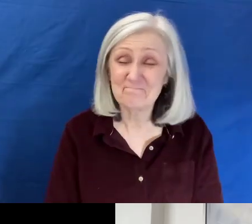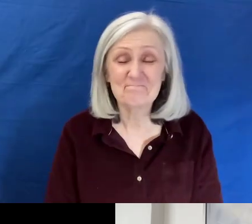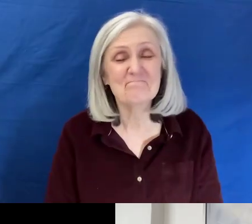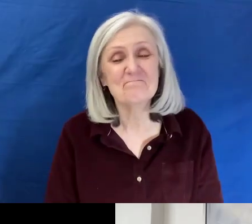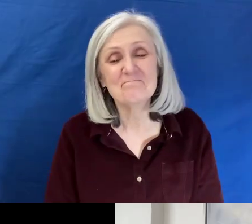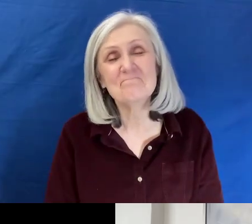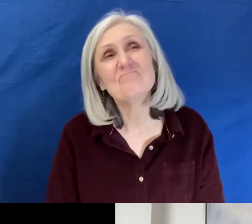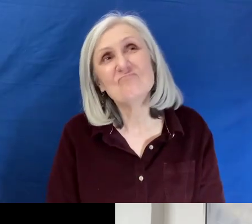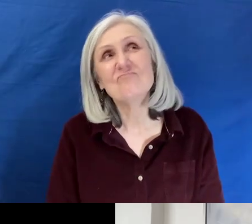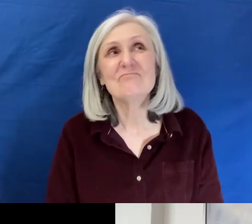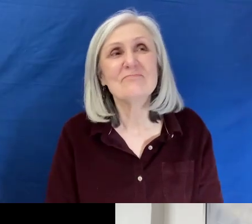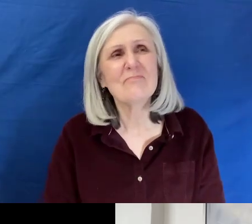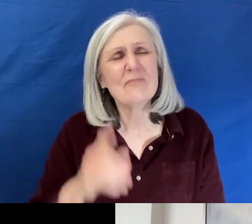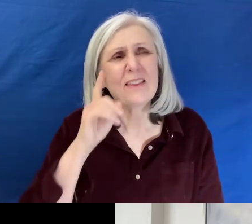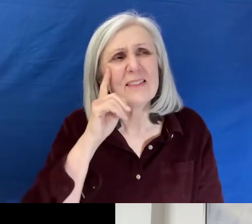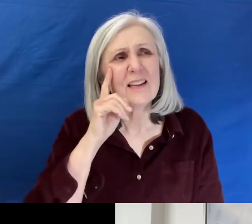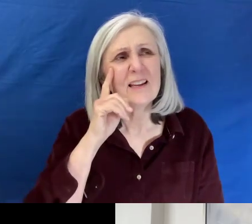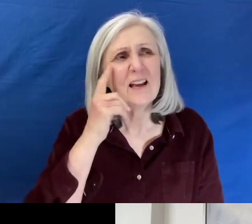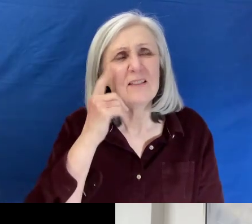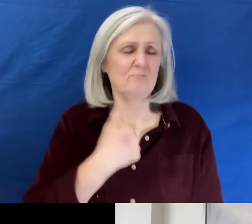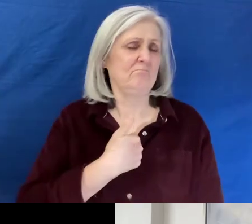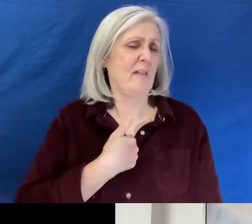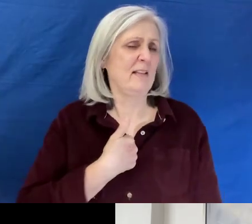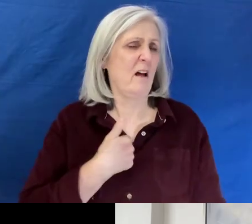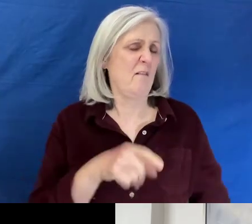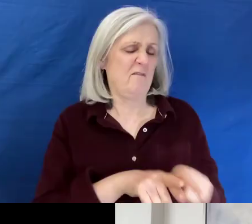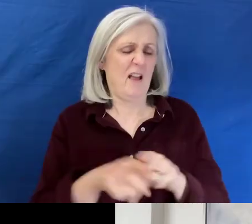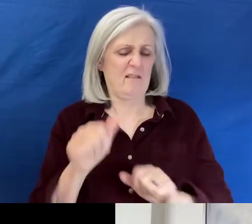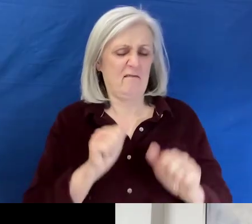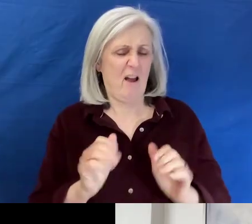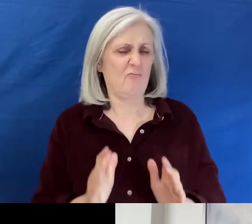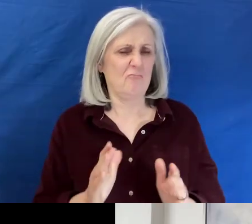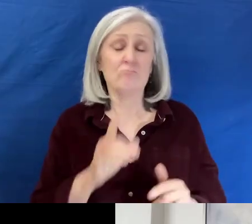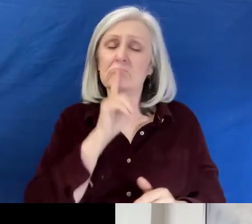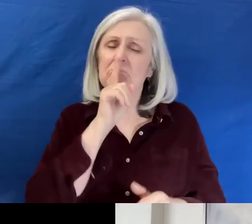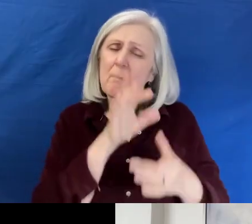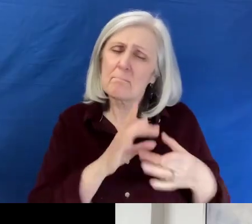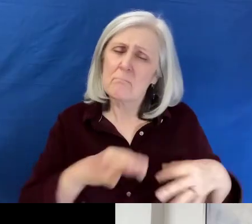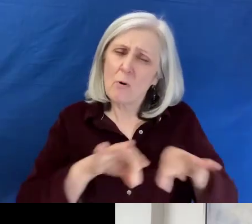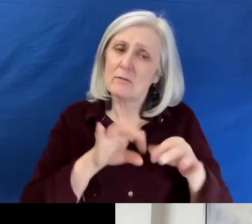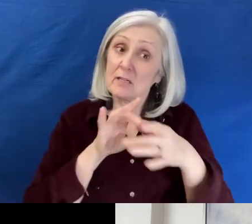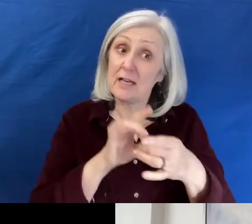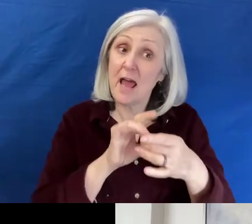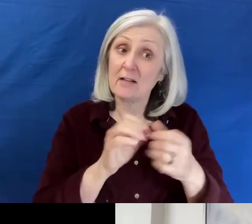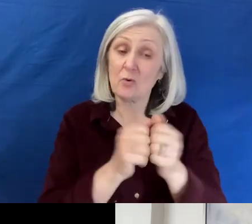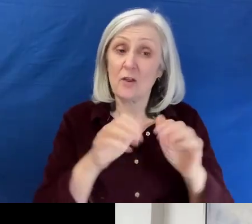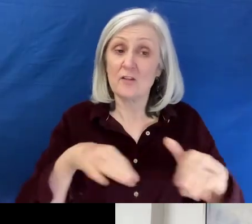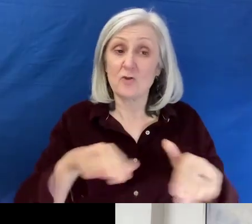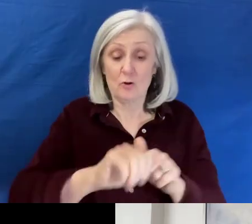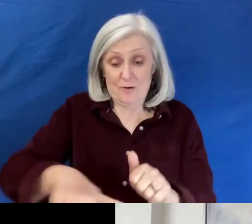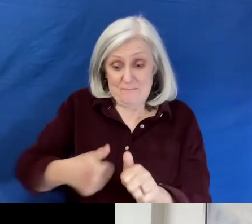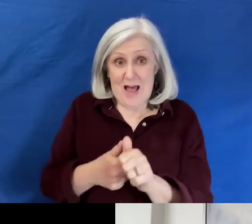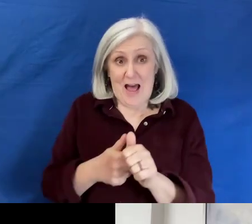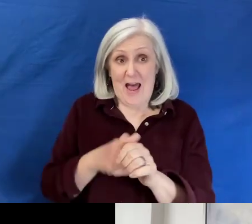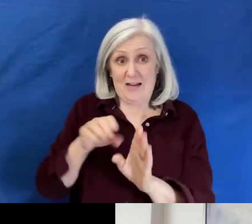Um, Yeah, I think, for myself as an actor, it's really important to connect with the children behind the camera